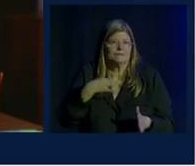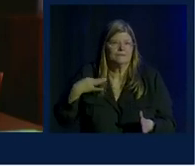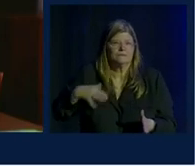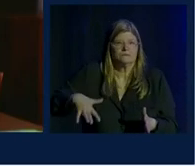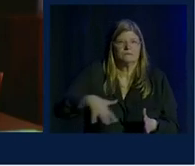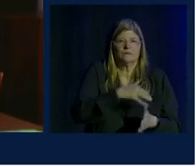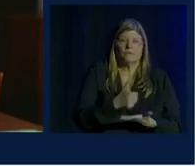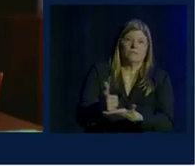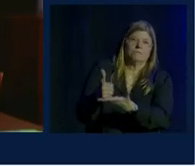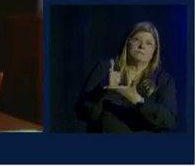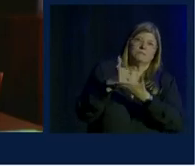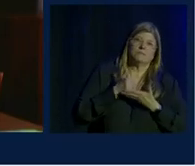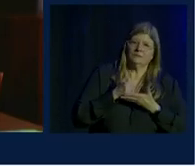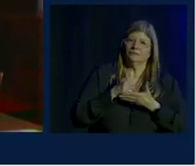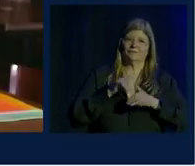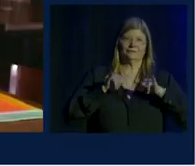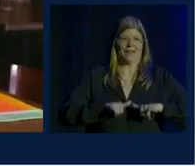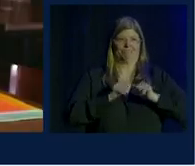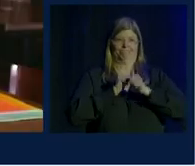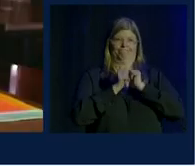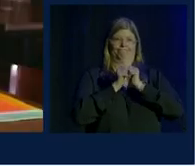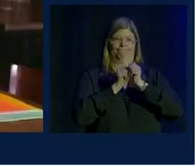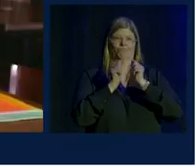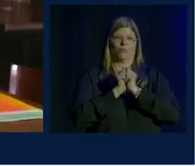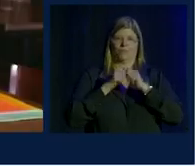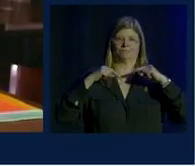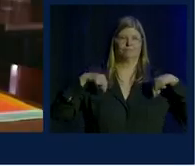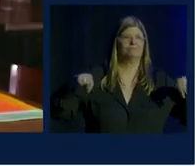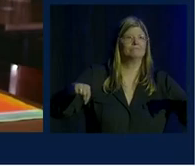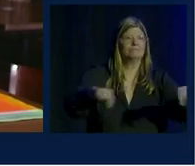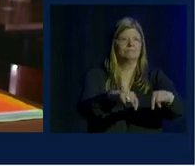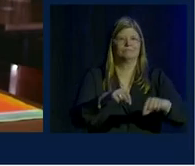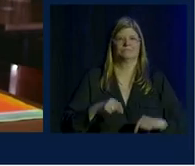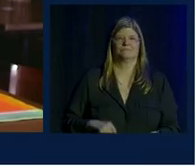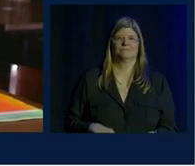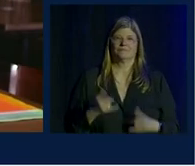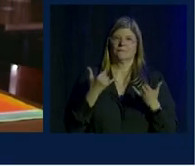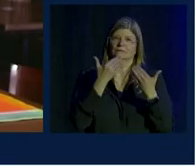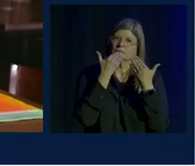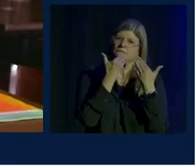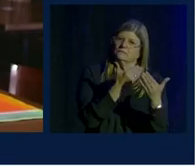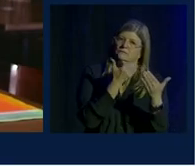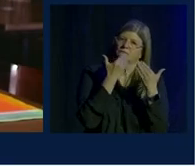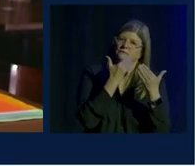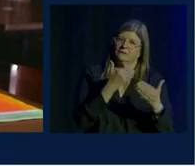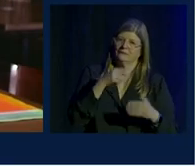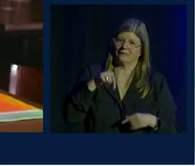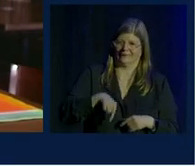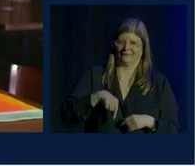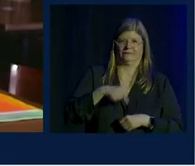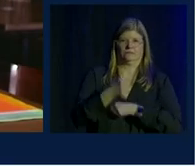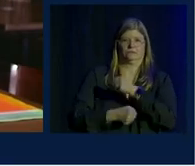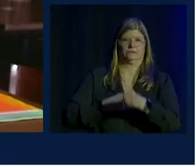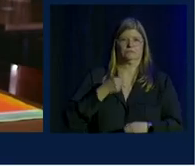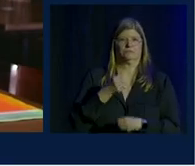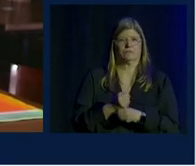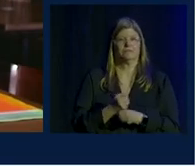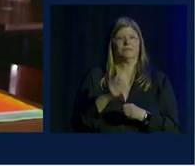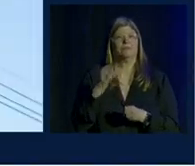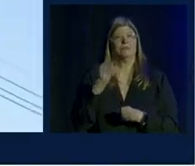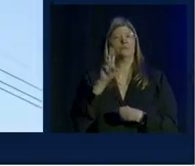this very competitive environment. We'd like to congratulate this year's recipients of the Great Streets Grants. Congratulations.